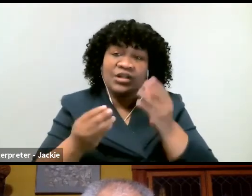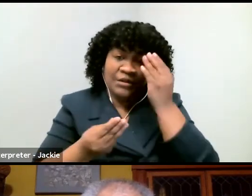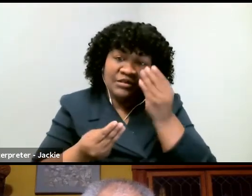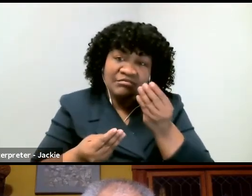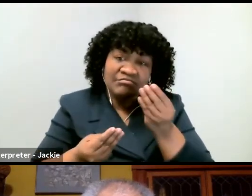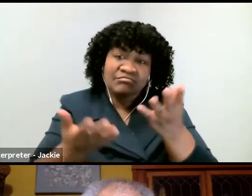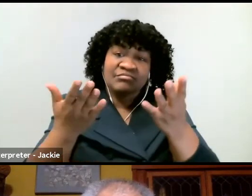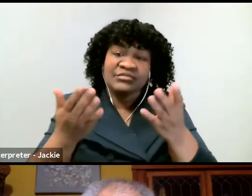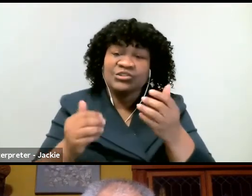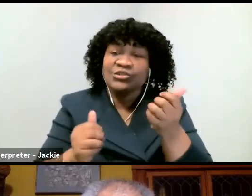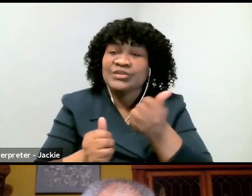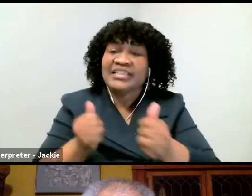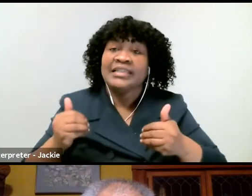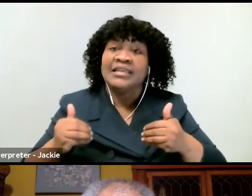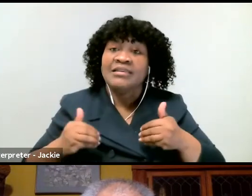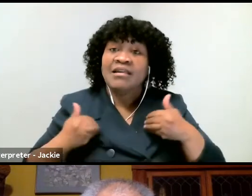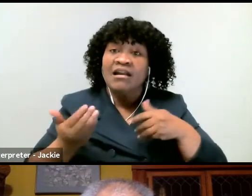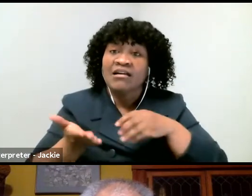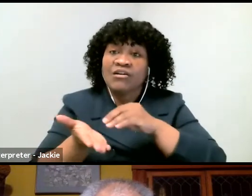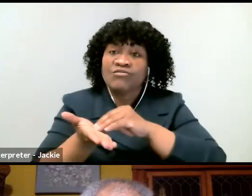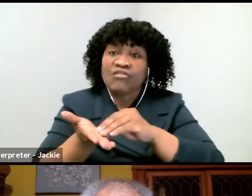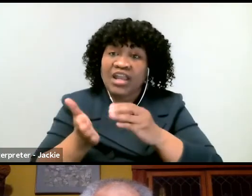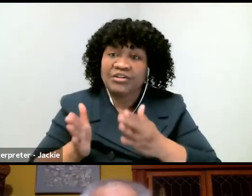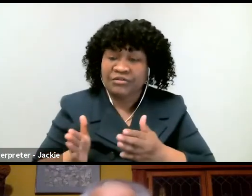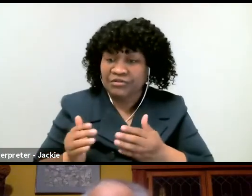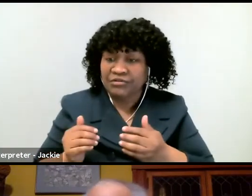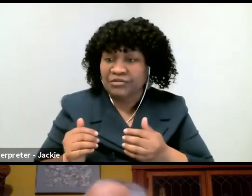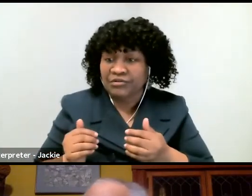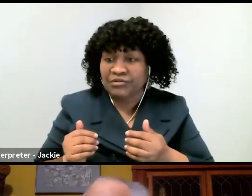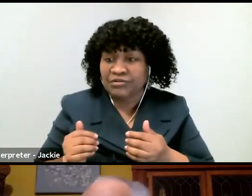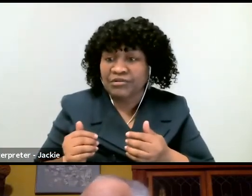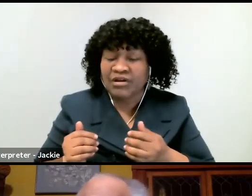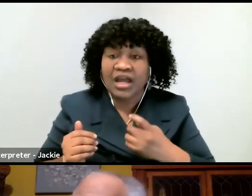know, any younger writer. You know,